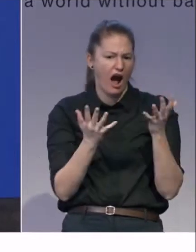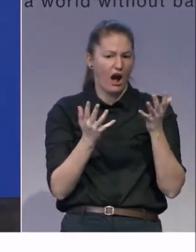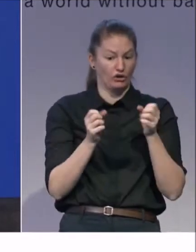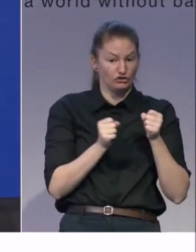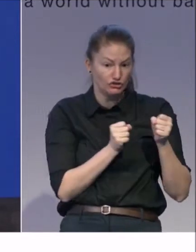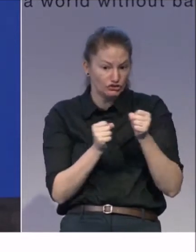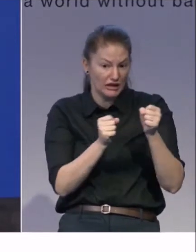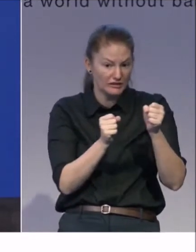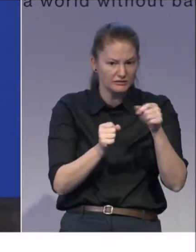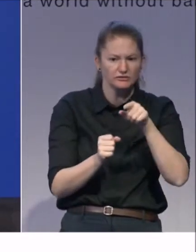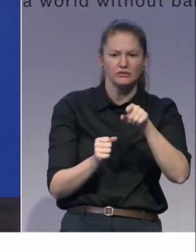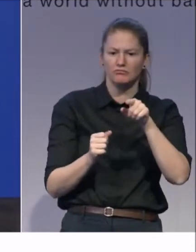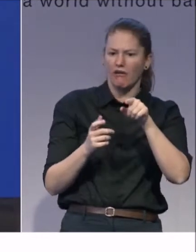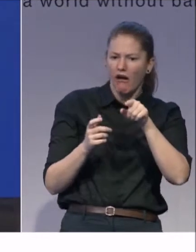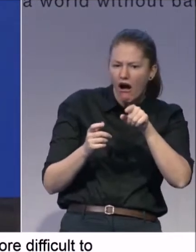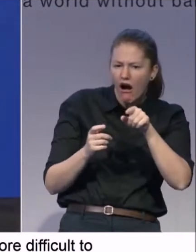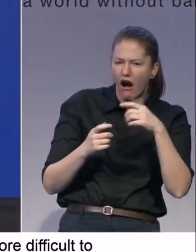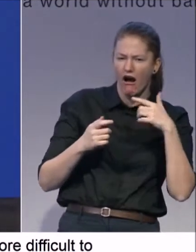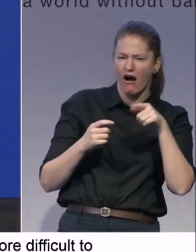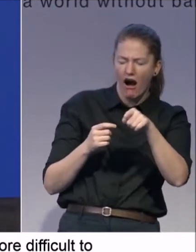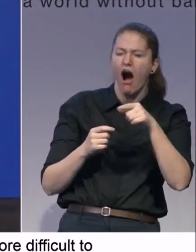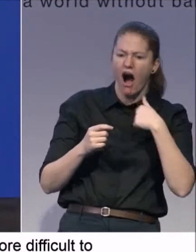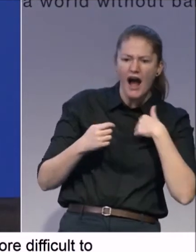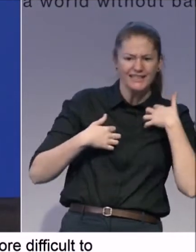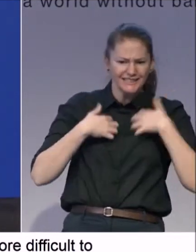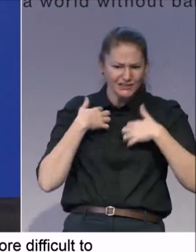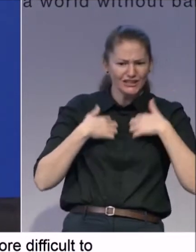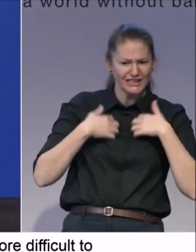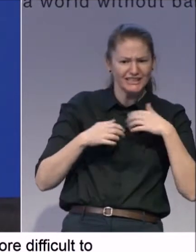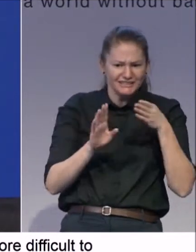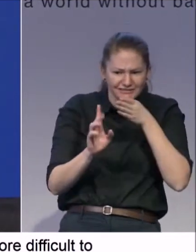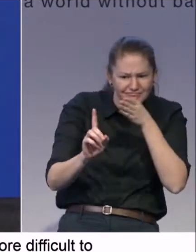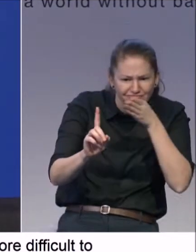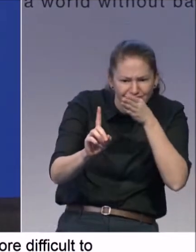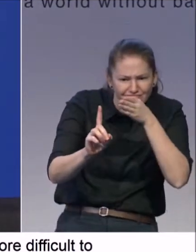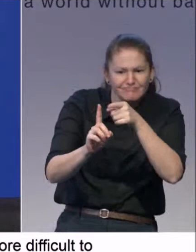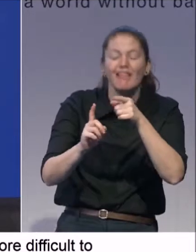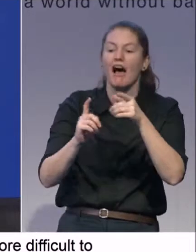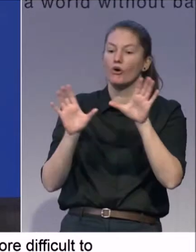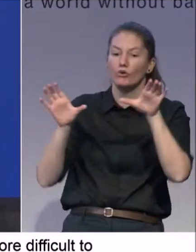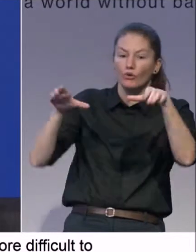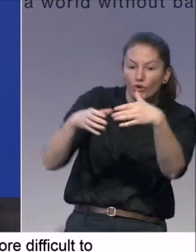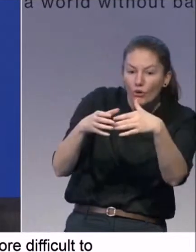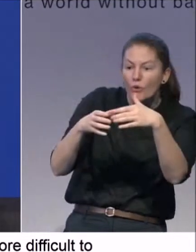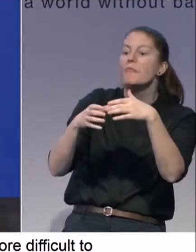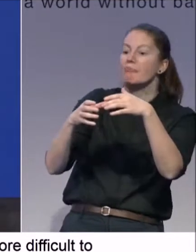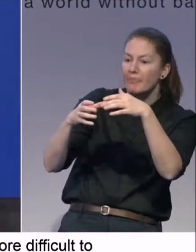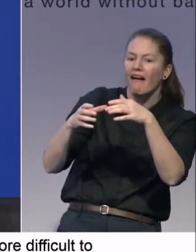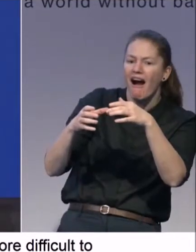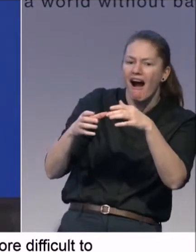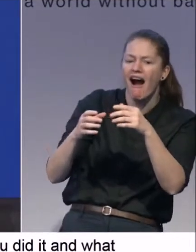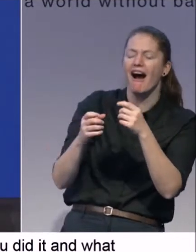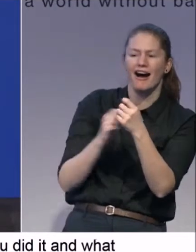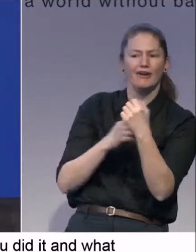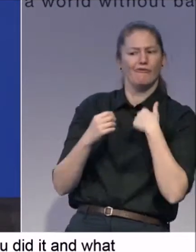create networks and create bigger, and then you speak as a group and you're getting more gravity and you're getting